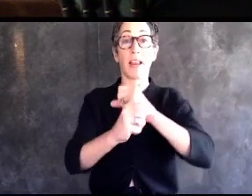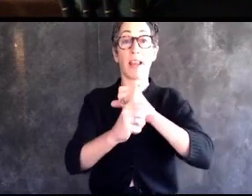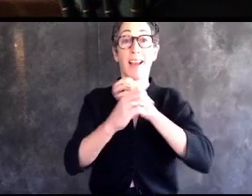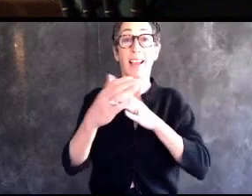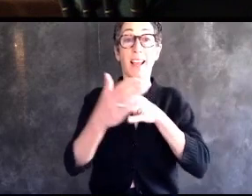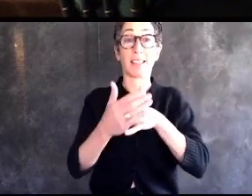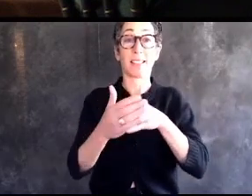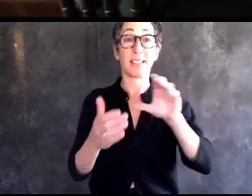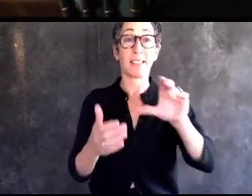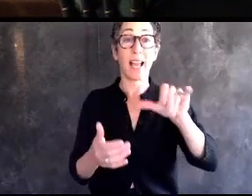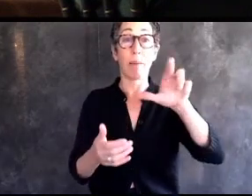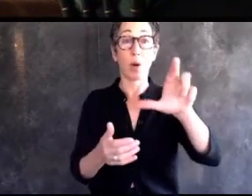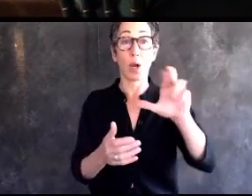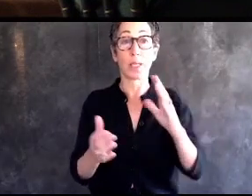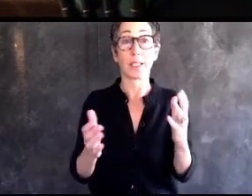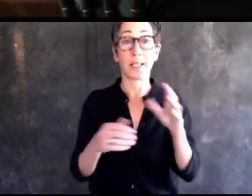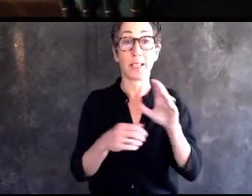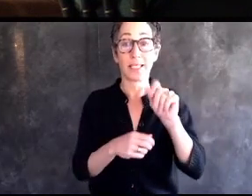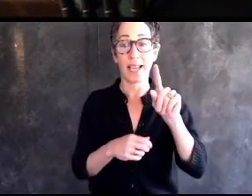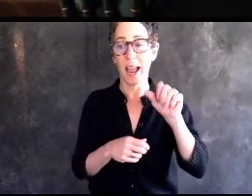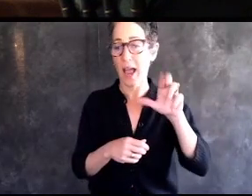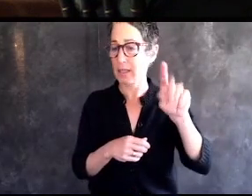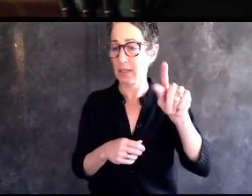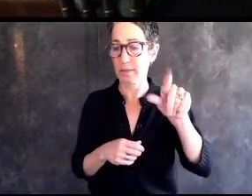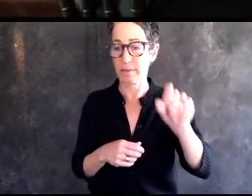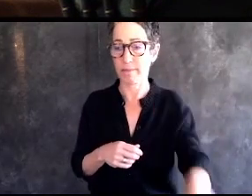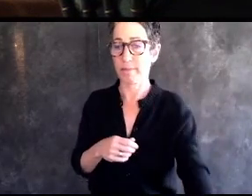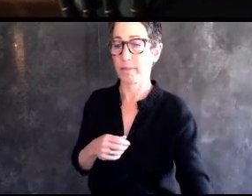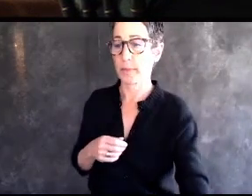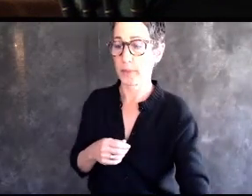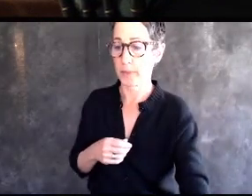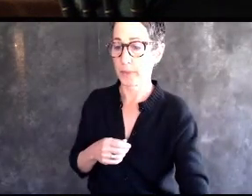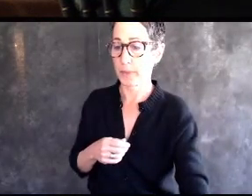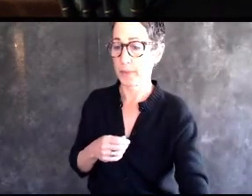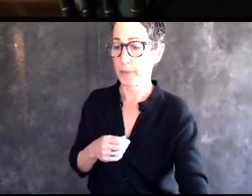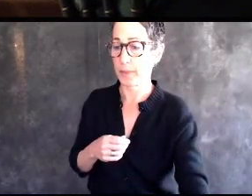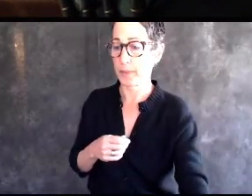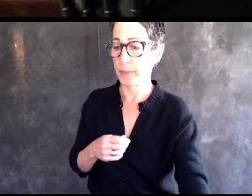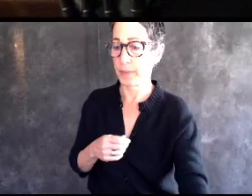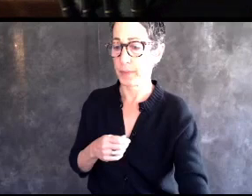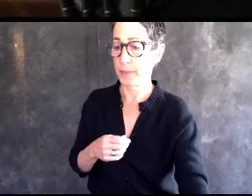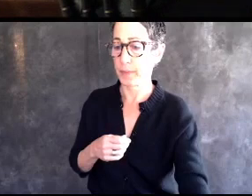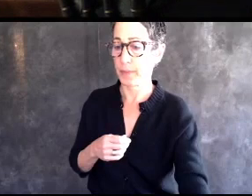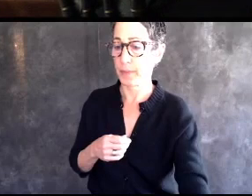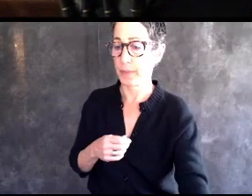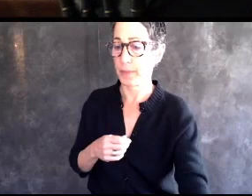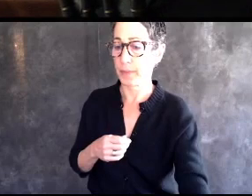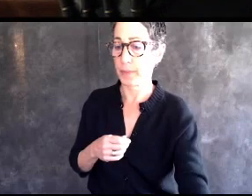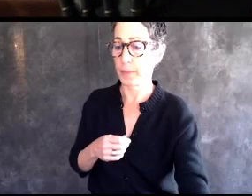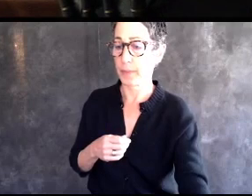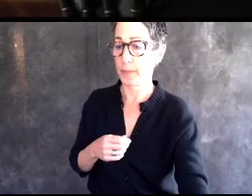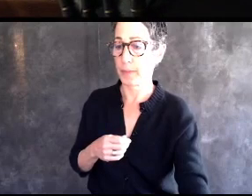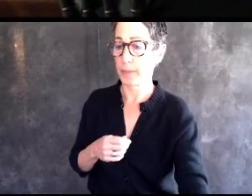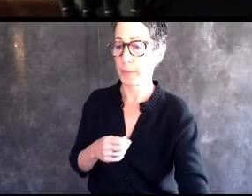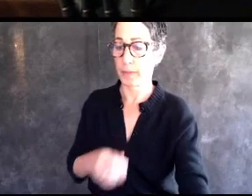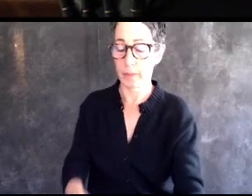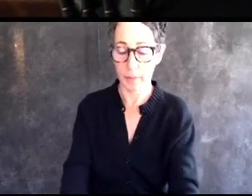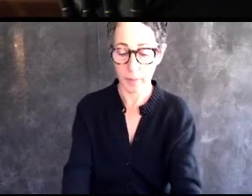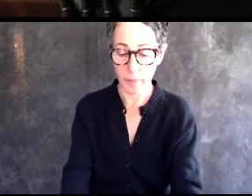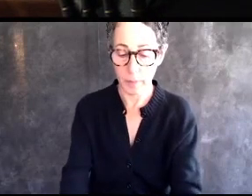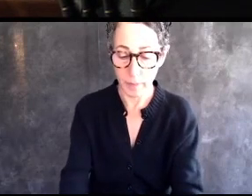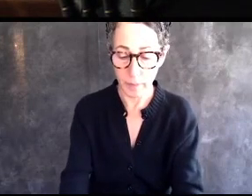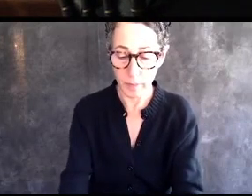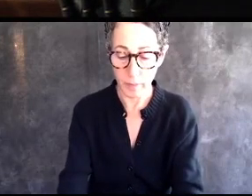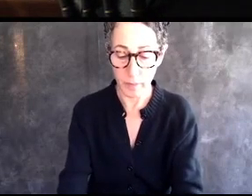last point. Of course, this is part of the Reboot Democracy lecture series. You were kind enough, actually, you may not remember, to have kicked off